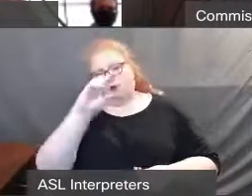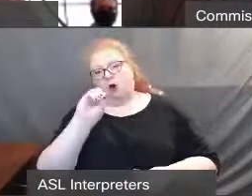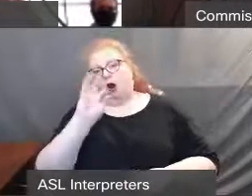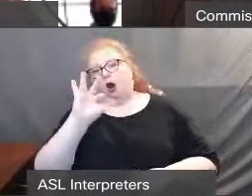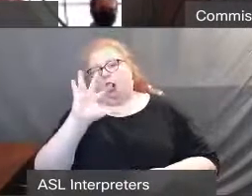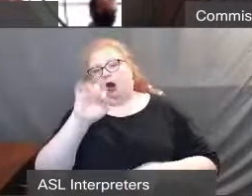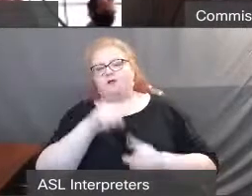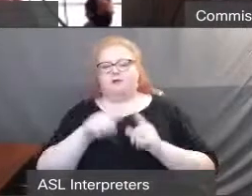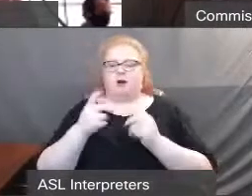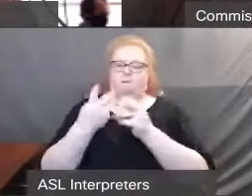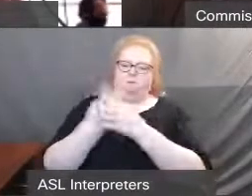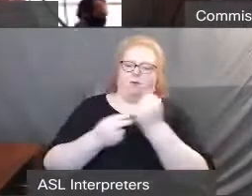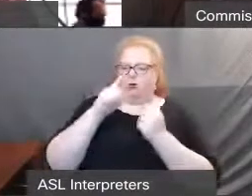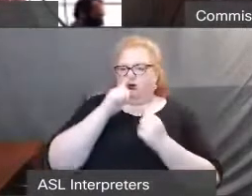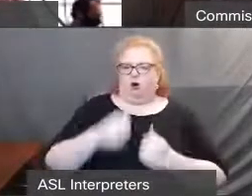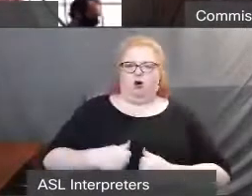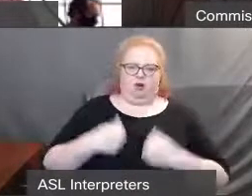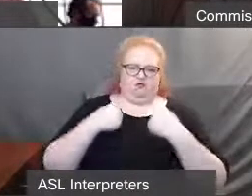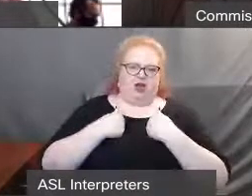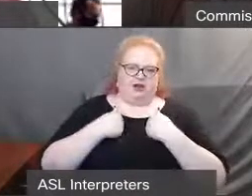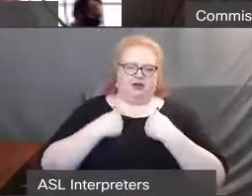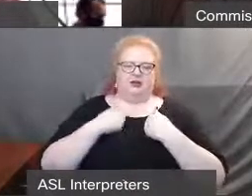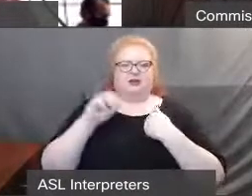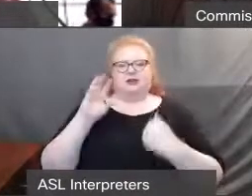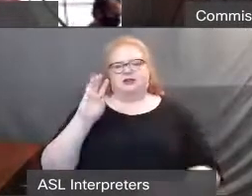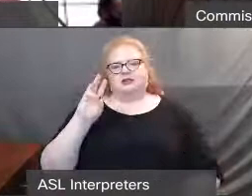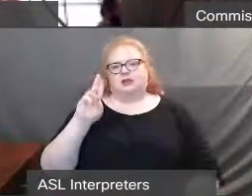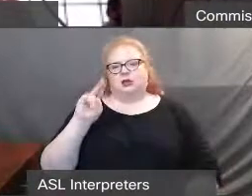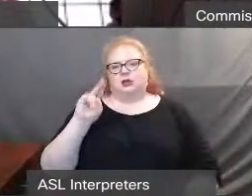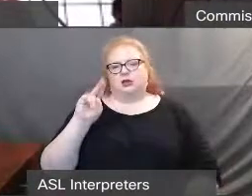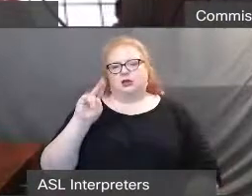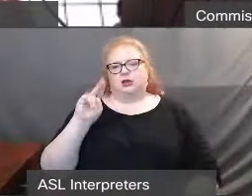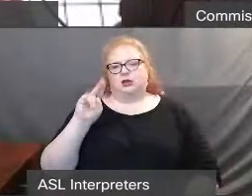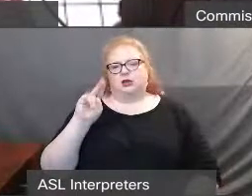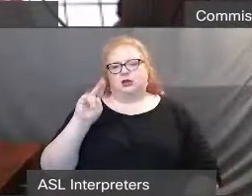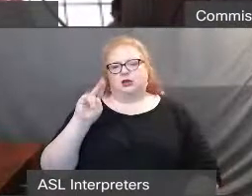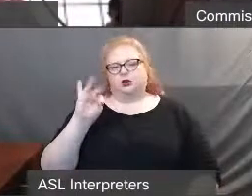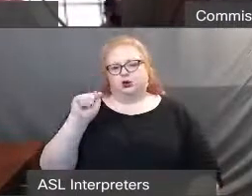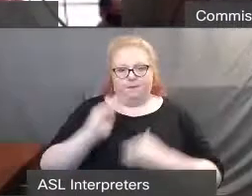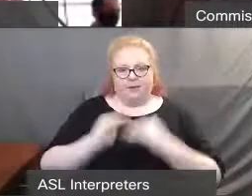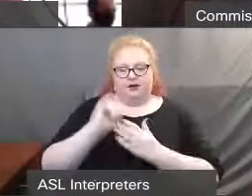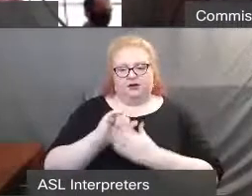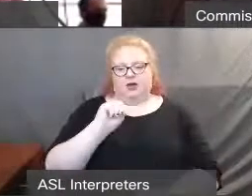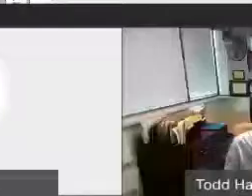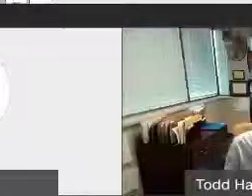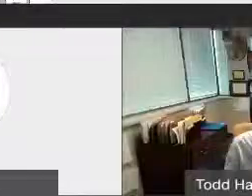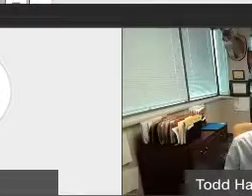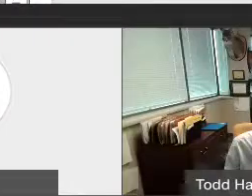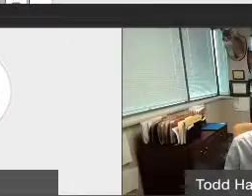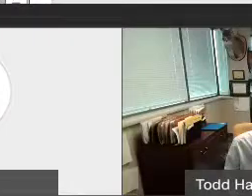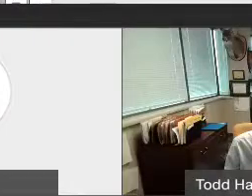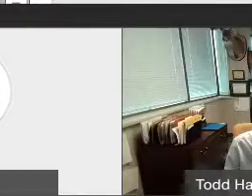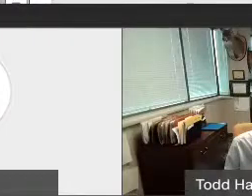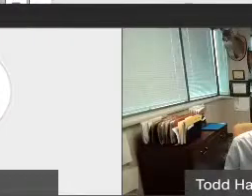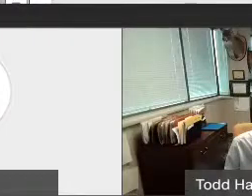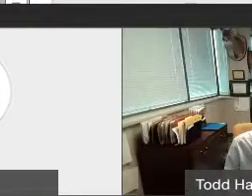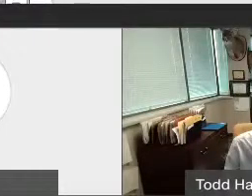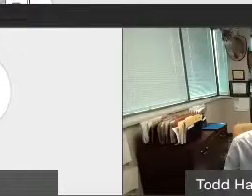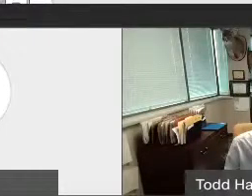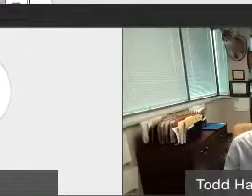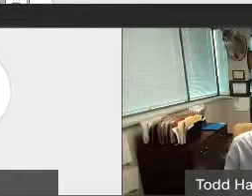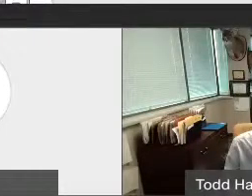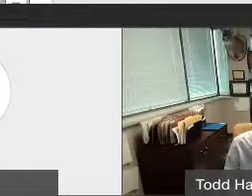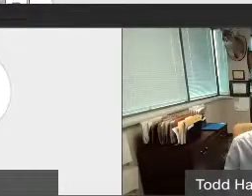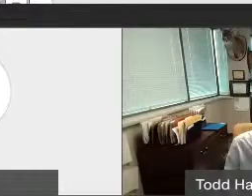It's a 6-unit office building, a 6-unit apartment building that Ms. Jones owns, and a 5-unit residential property that I